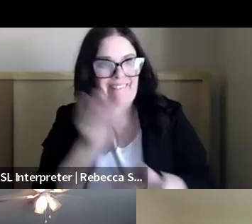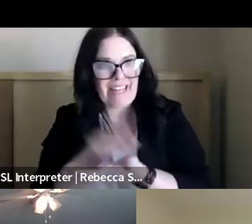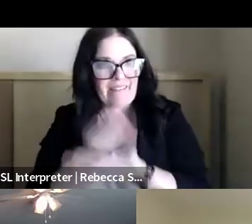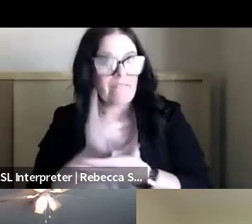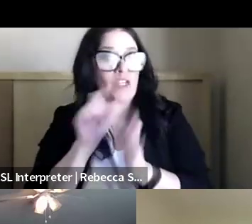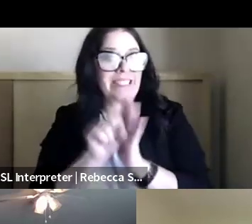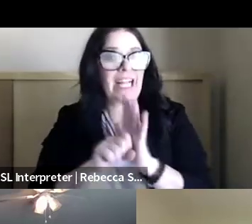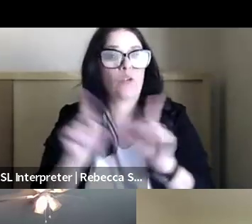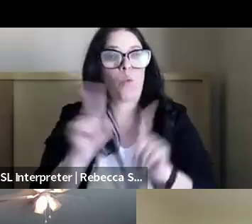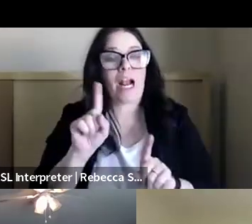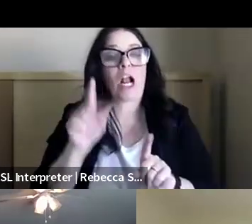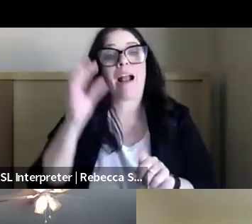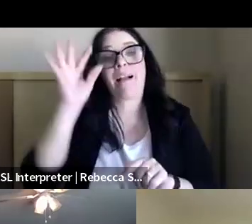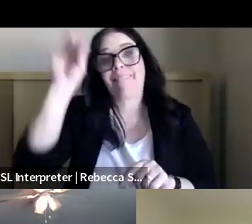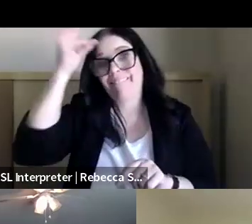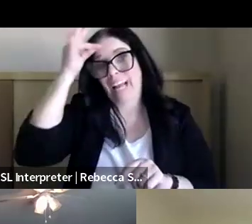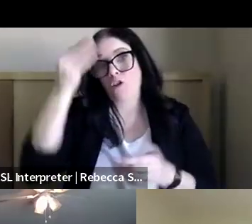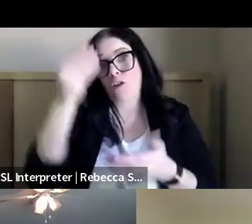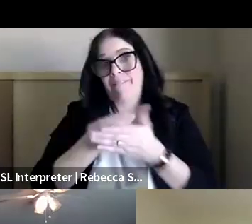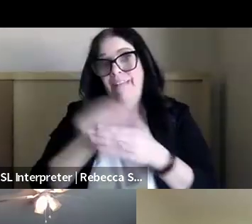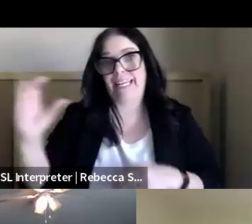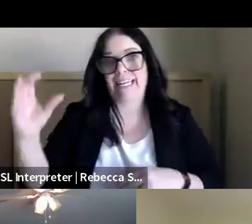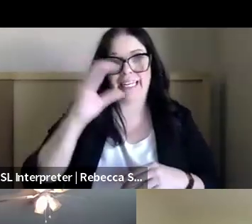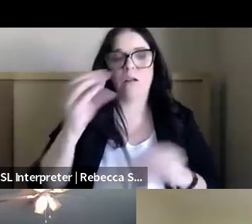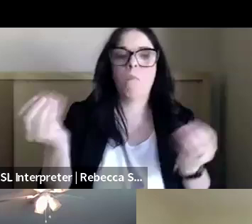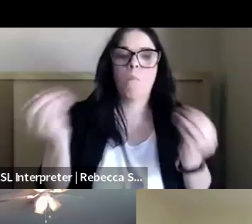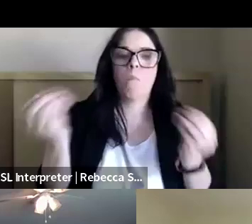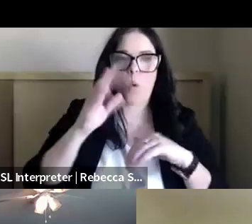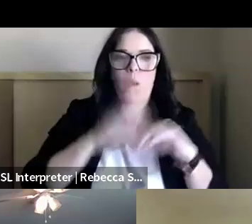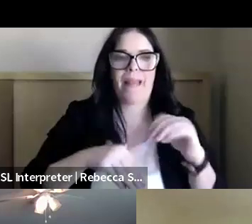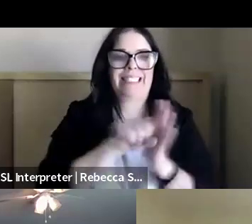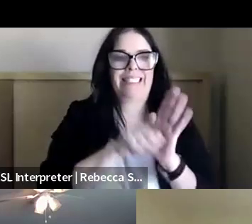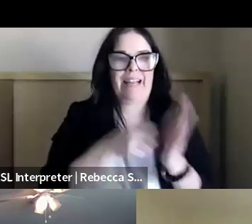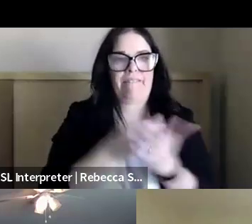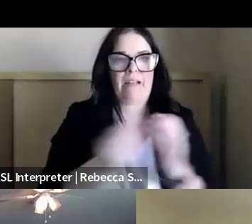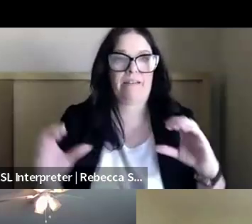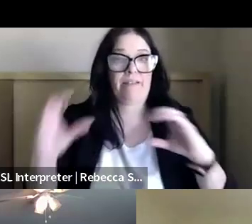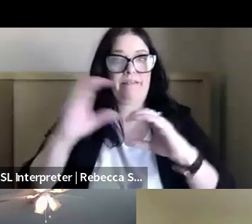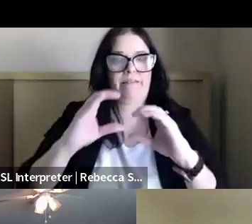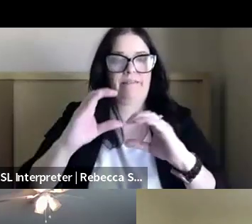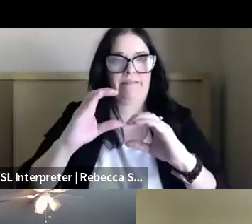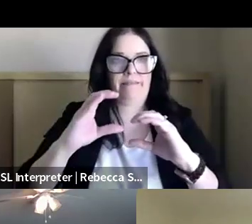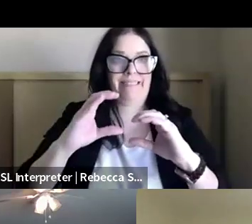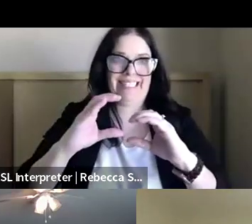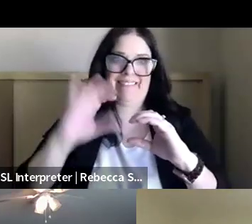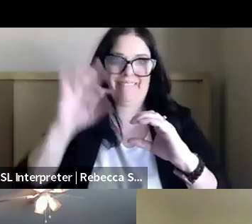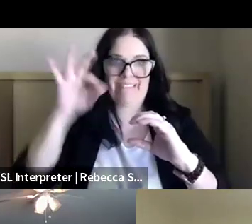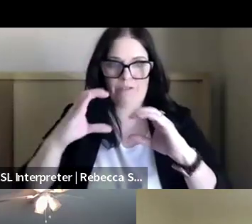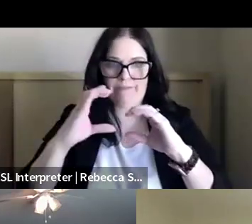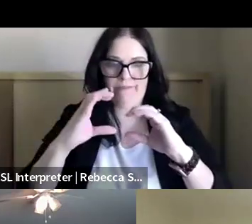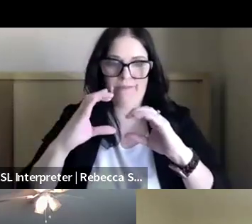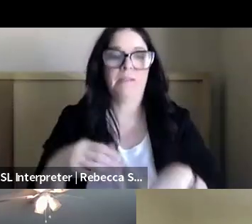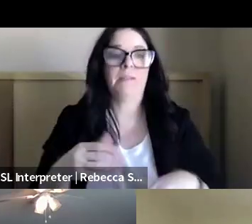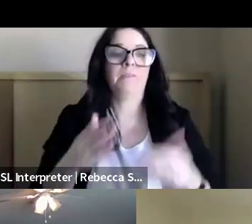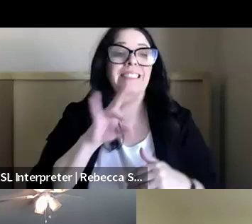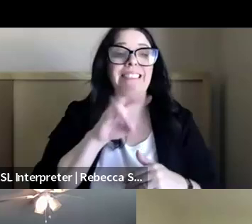in which federal funding exceeds state funding of SILs. Section 722 state DSEs